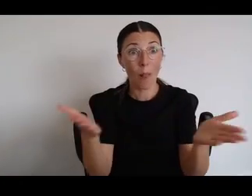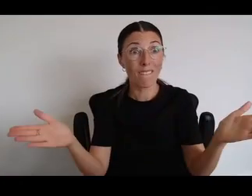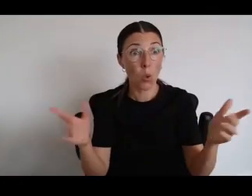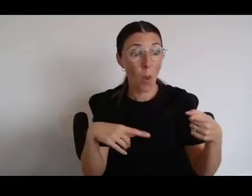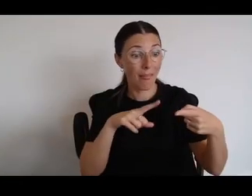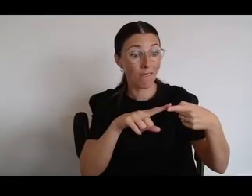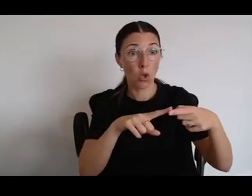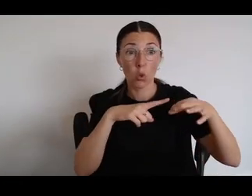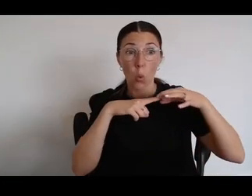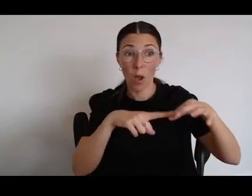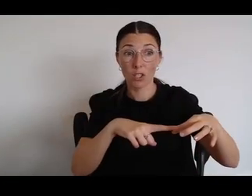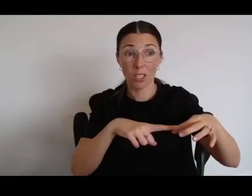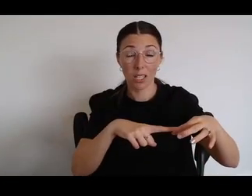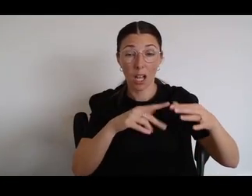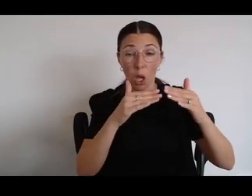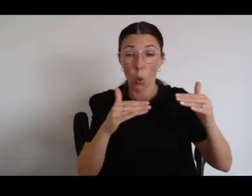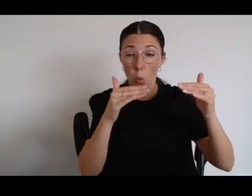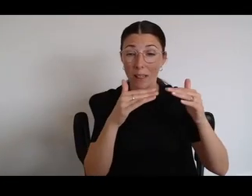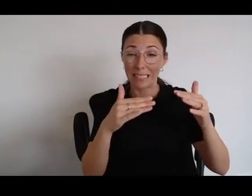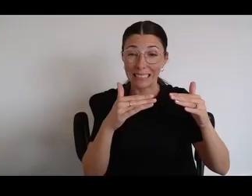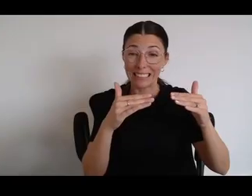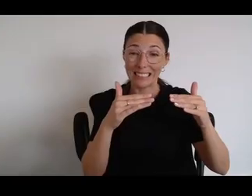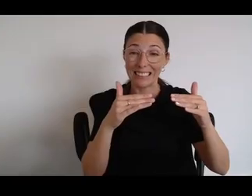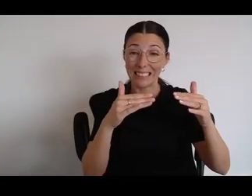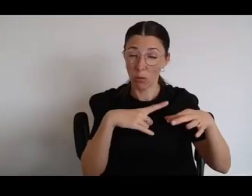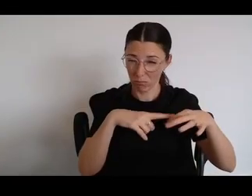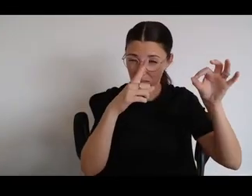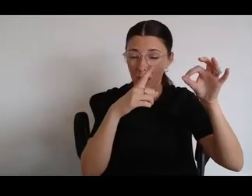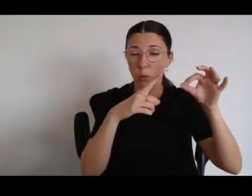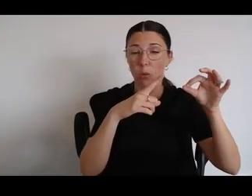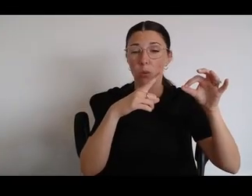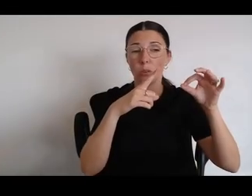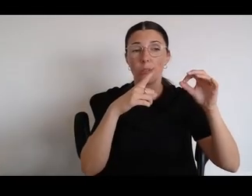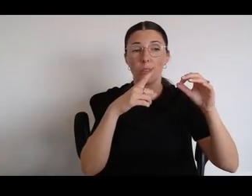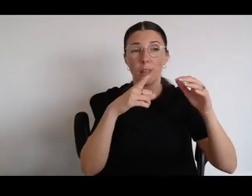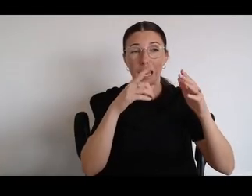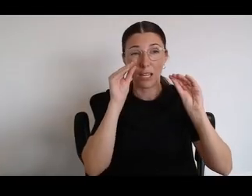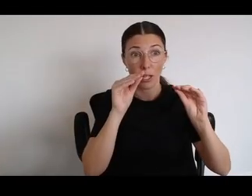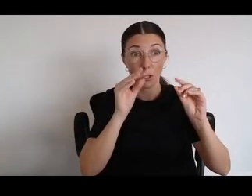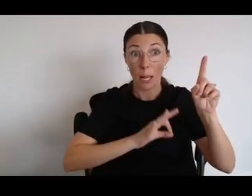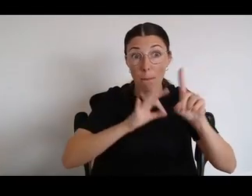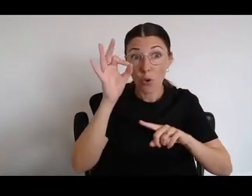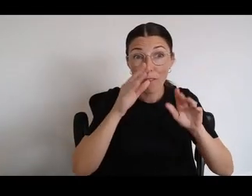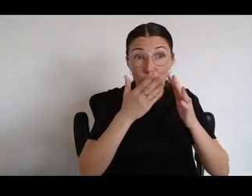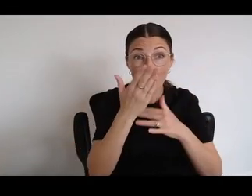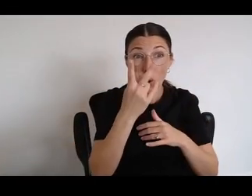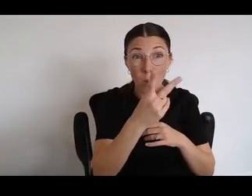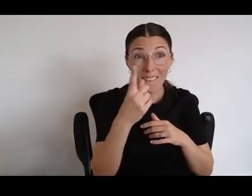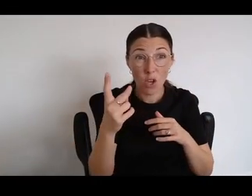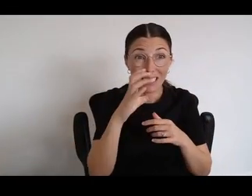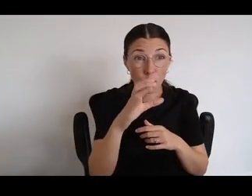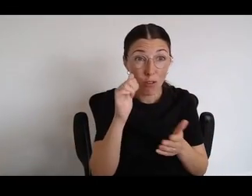quality and equity of school education around the world has improved during the 21st century. Right or wrong?